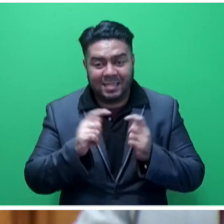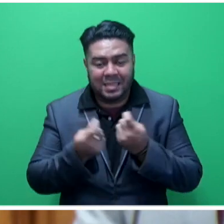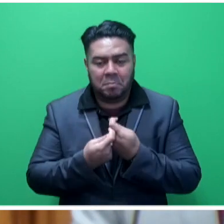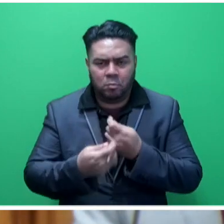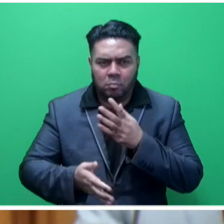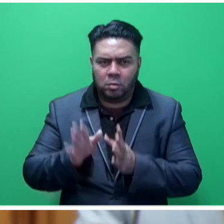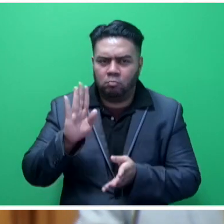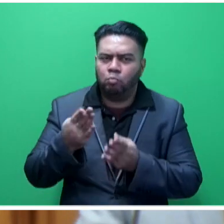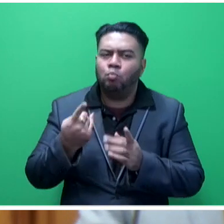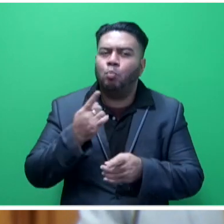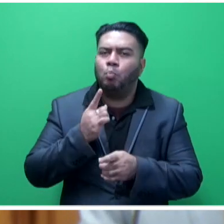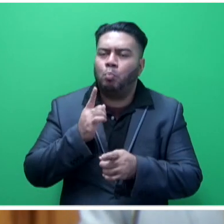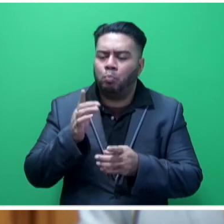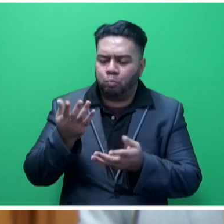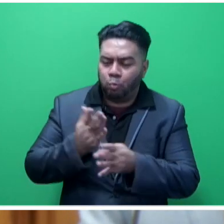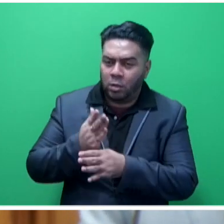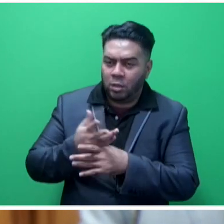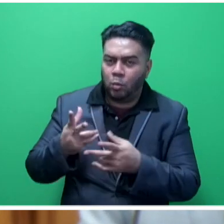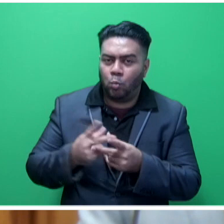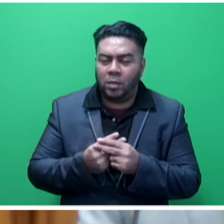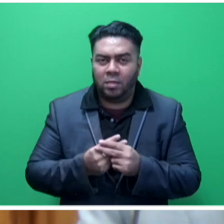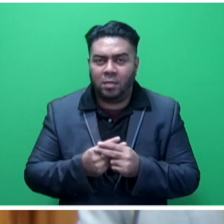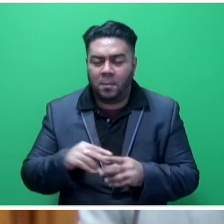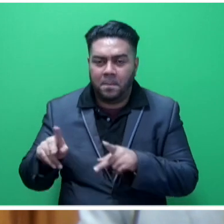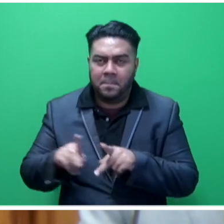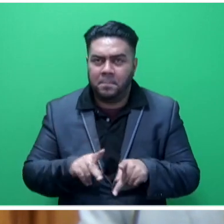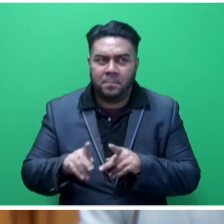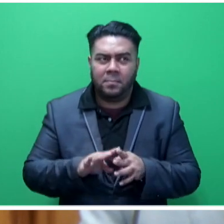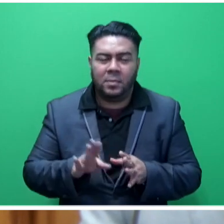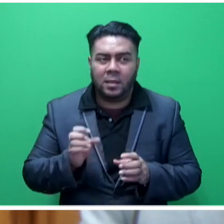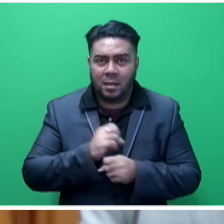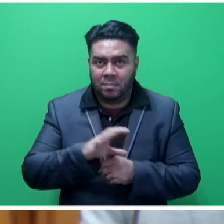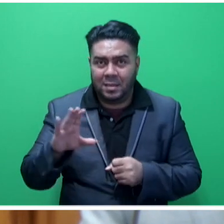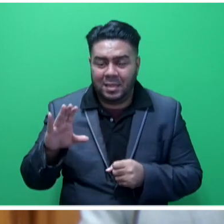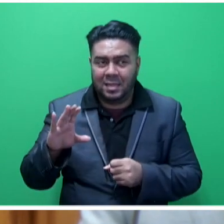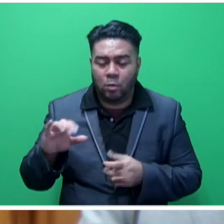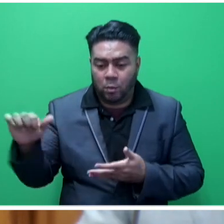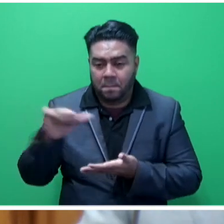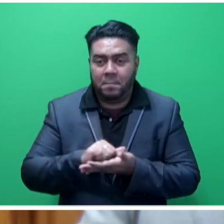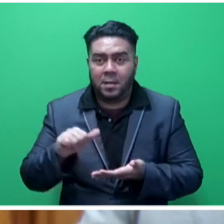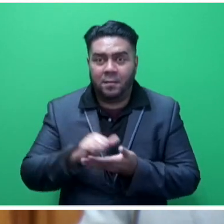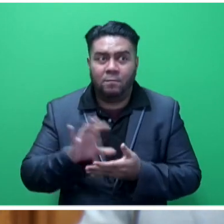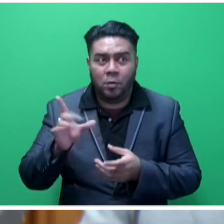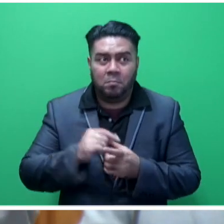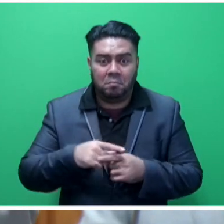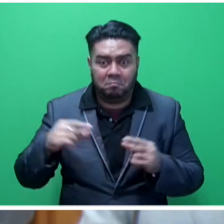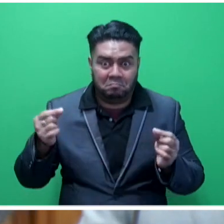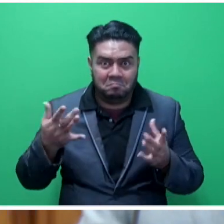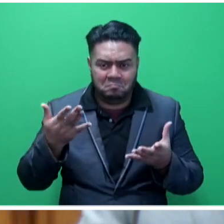with the manufacturers or the company in which we're going to be procured in terms